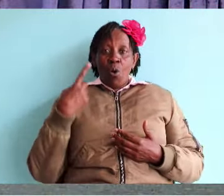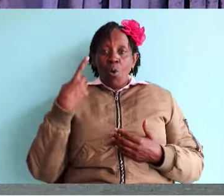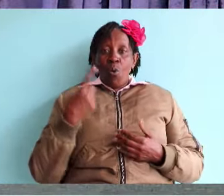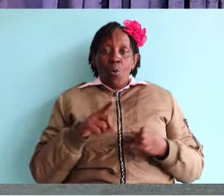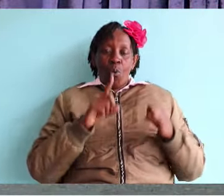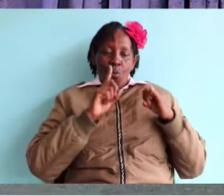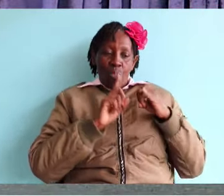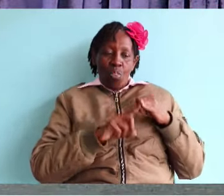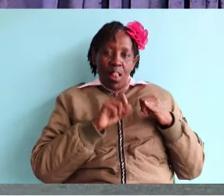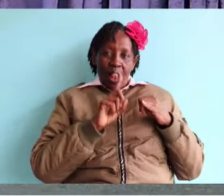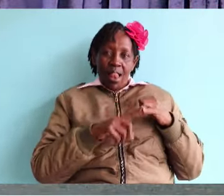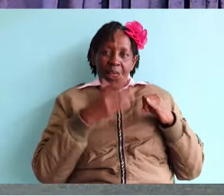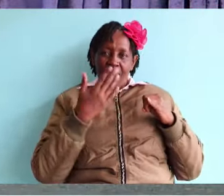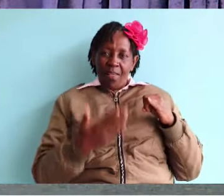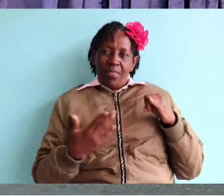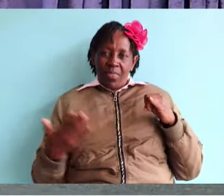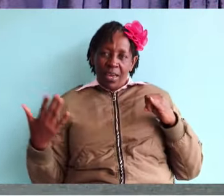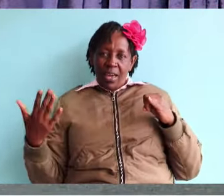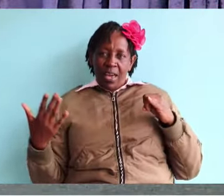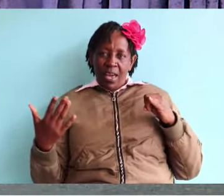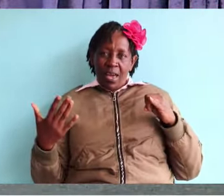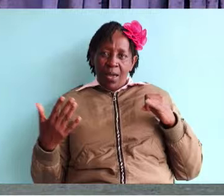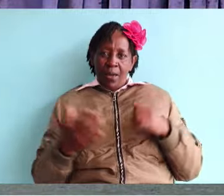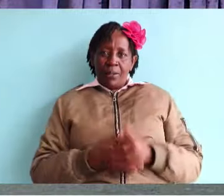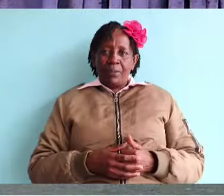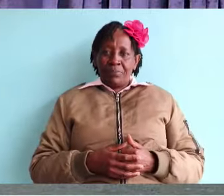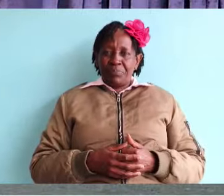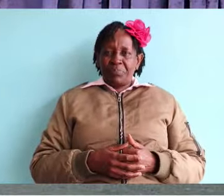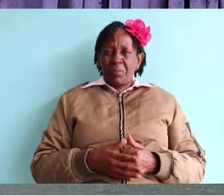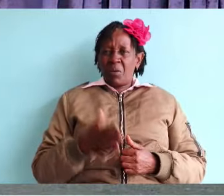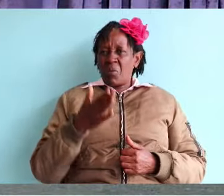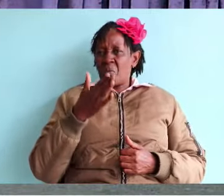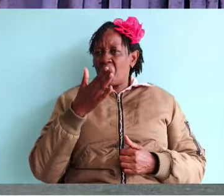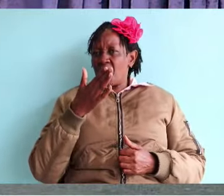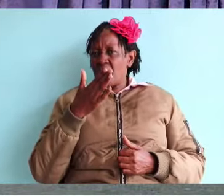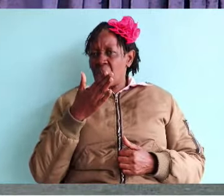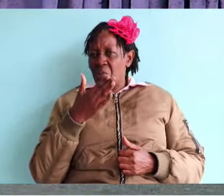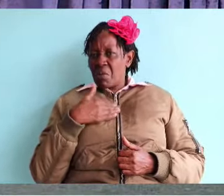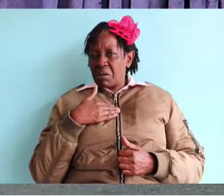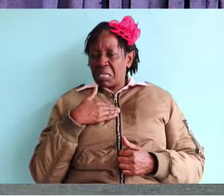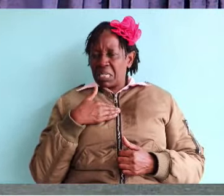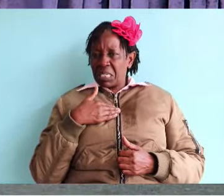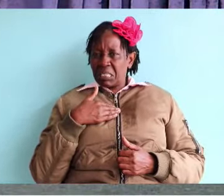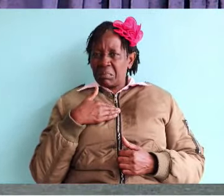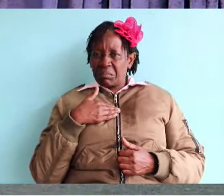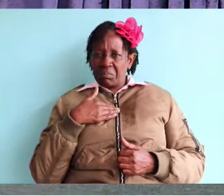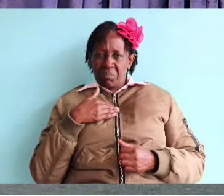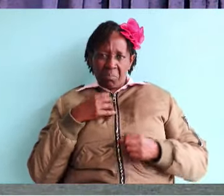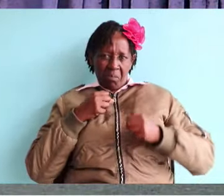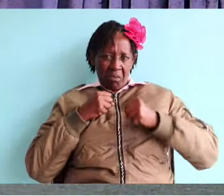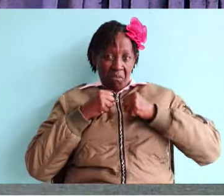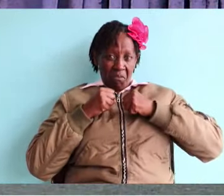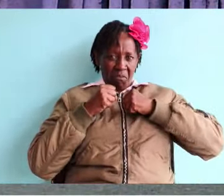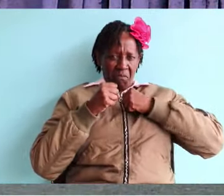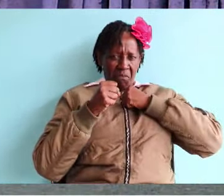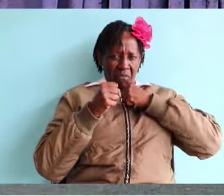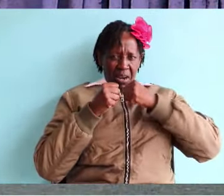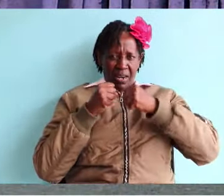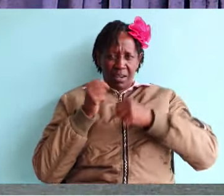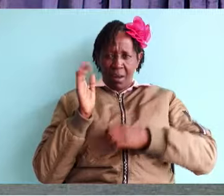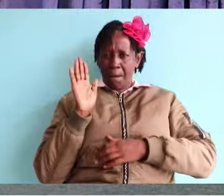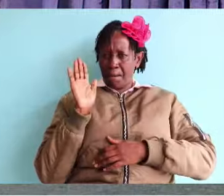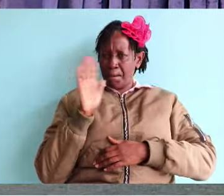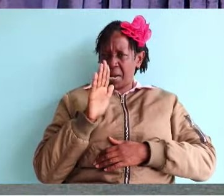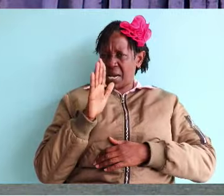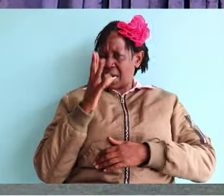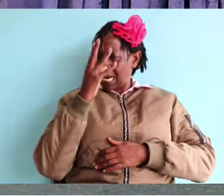that what we have seen, seeking revenge, and this exposes the temper or the anger that Gideon